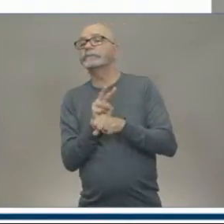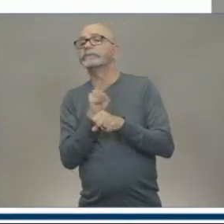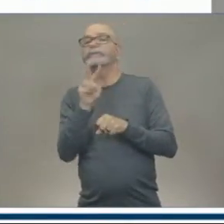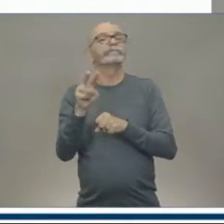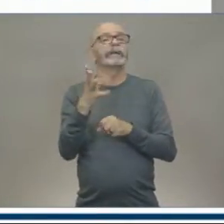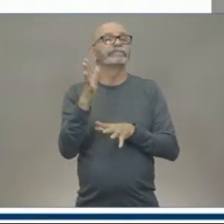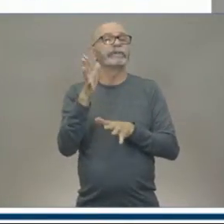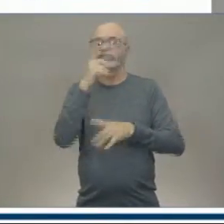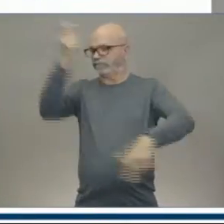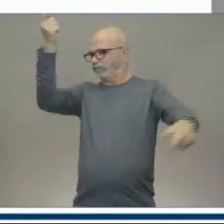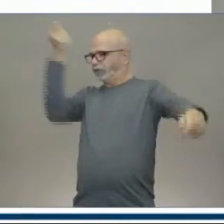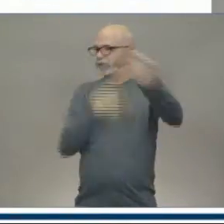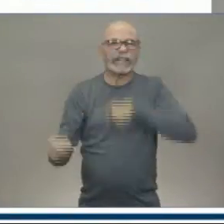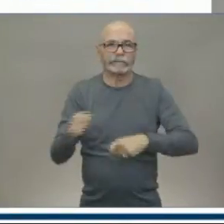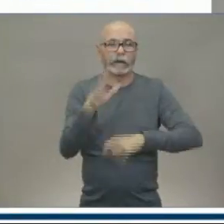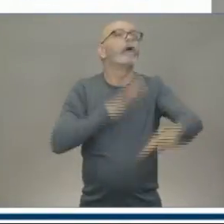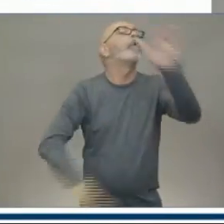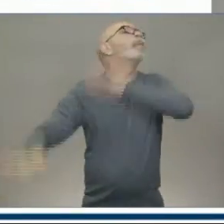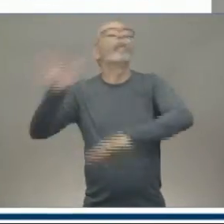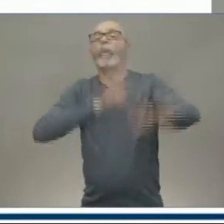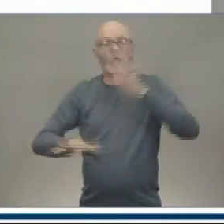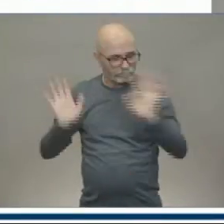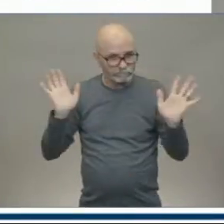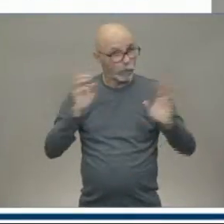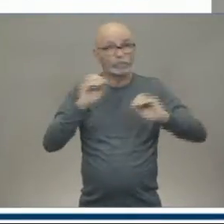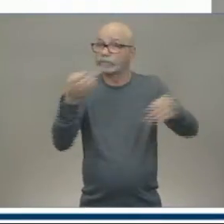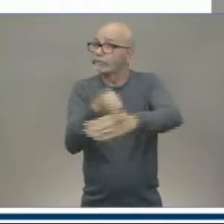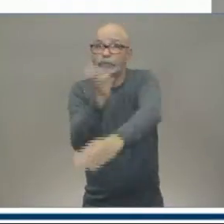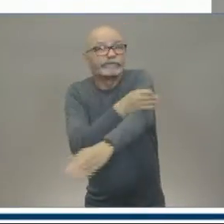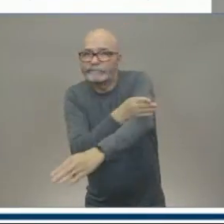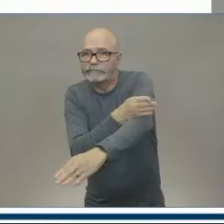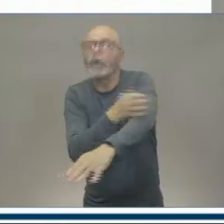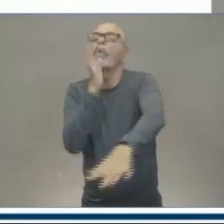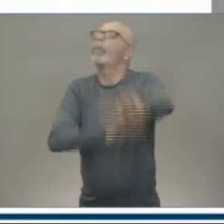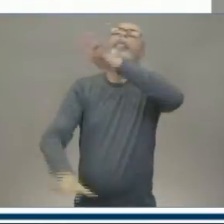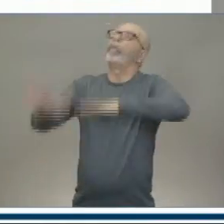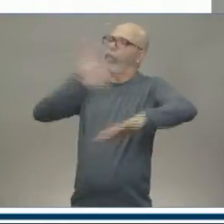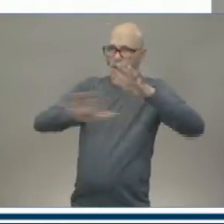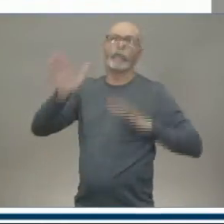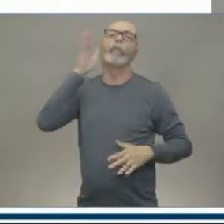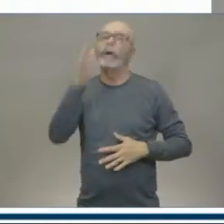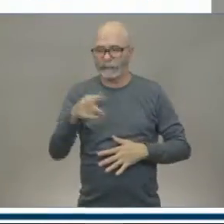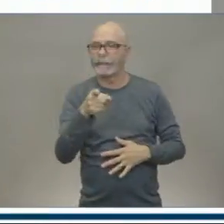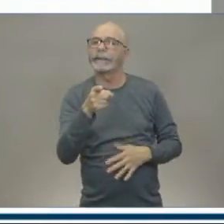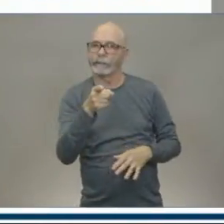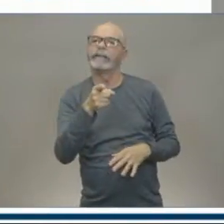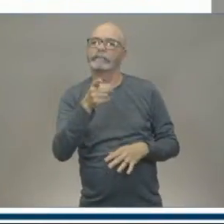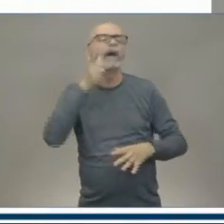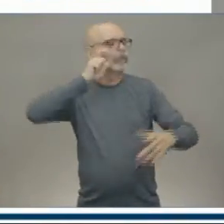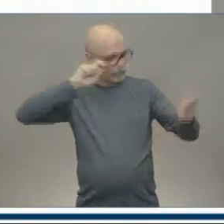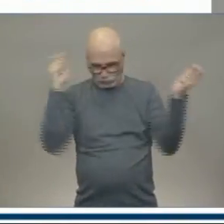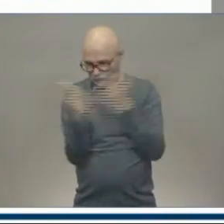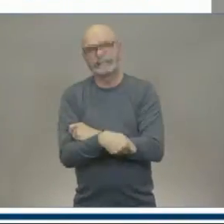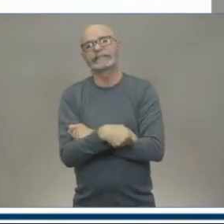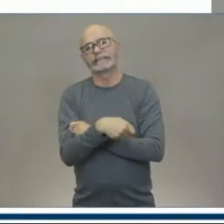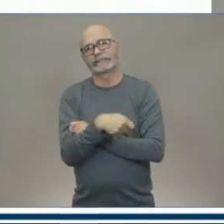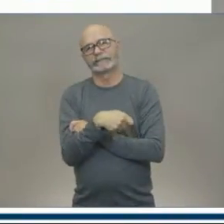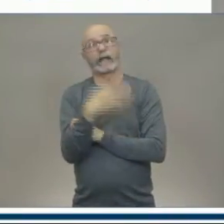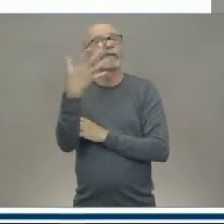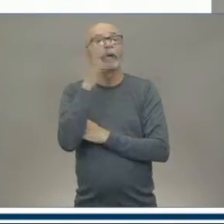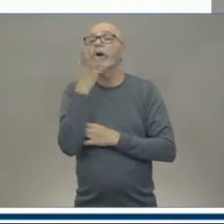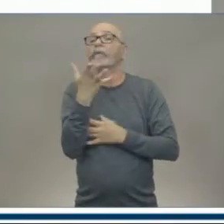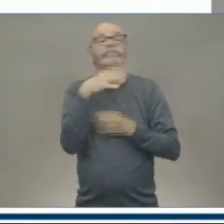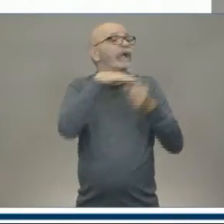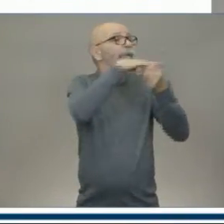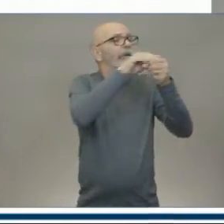we don't see things in the trajectory of changing, and that change. We may broaden it geographically. We may stay